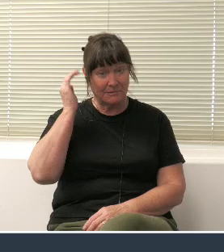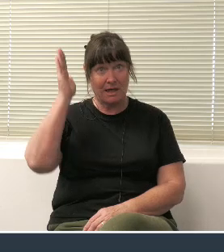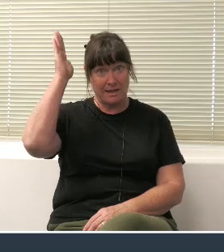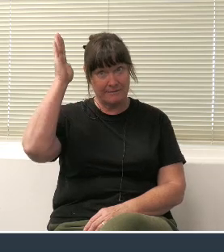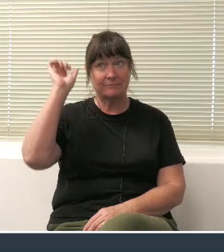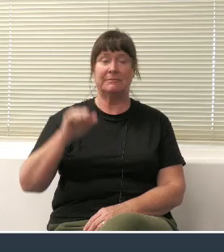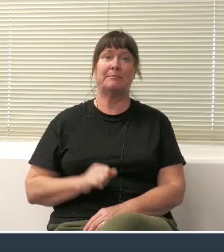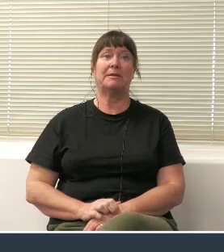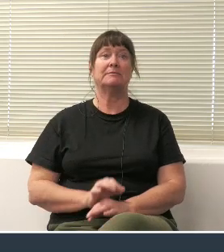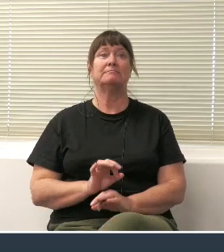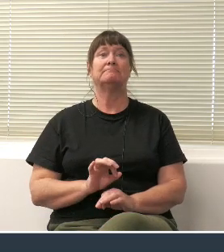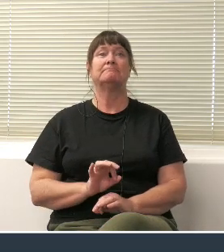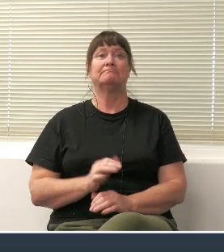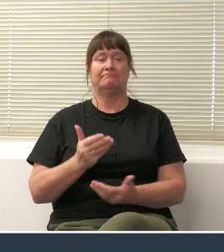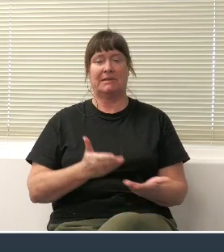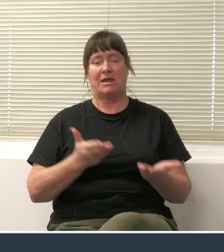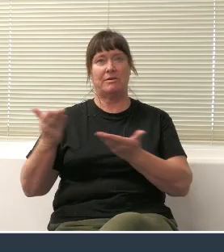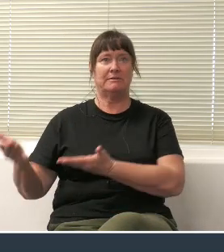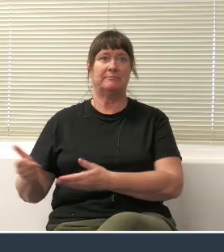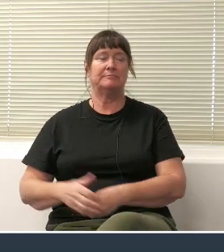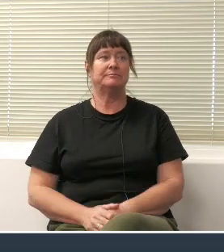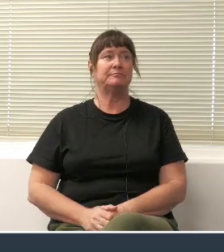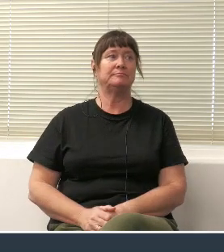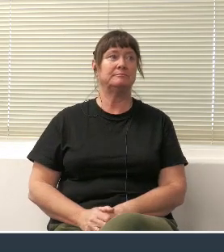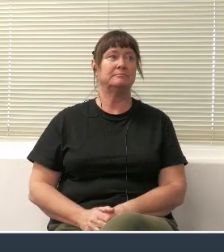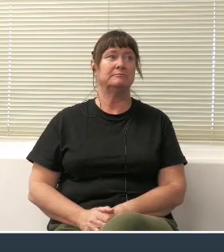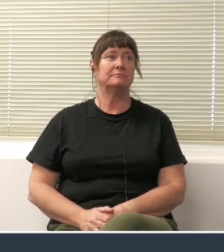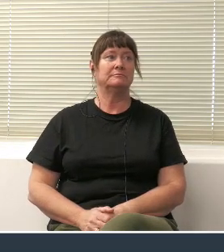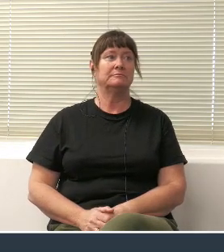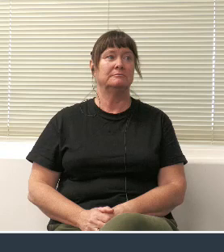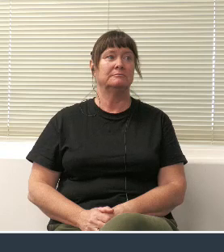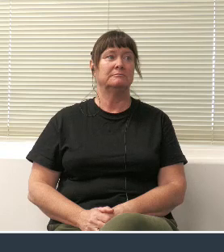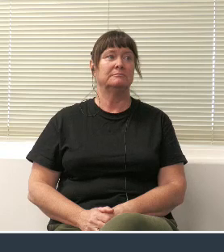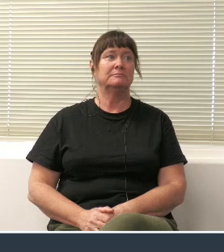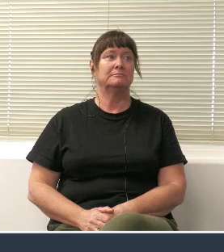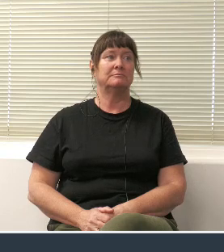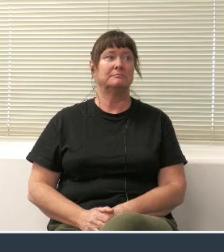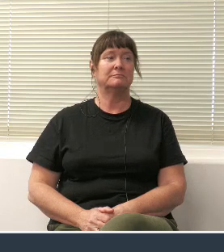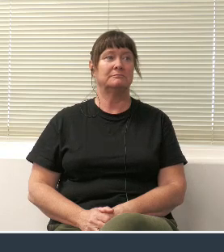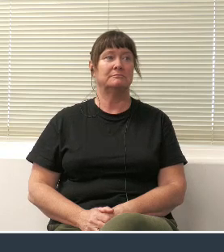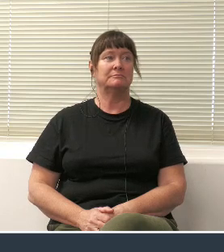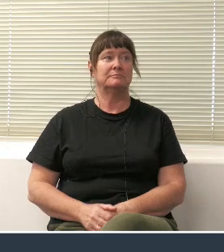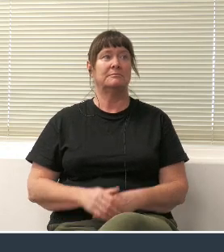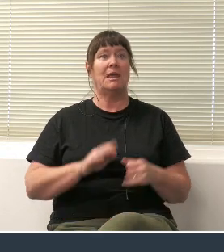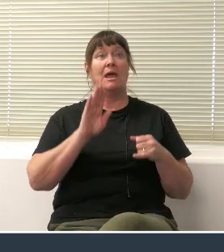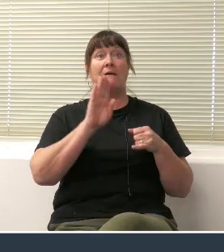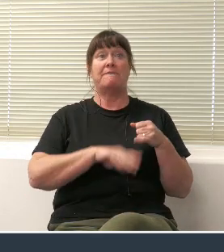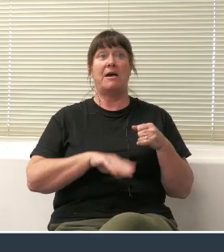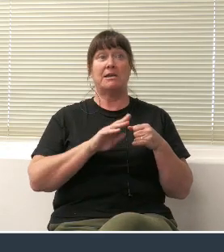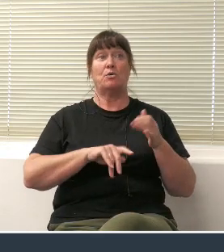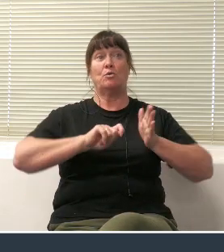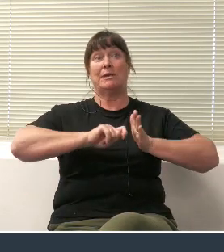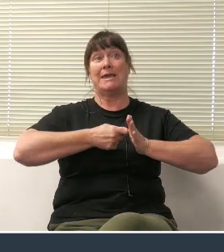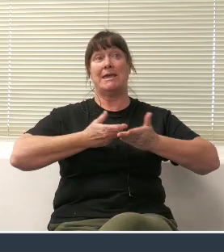aye. Aye. Against? Carried. Thank you. Thank you, gentlemen. So we're now on to our final